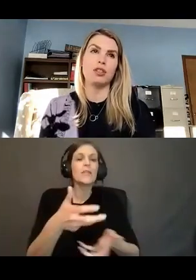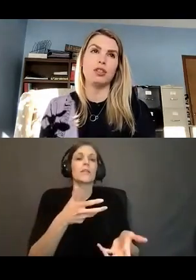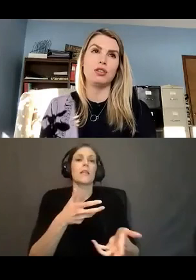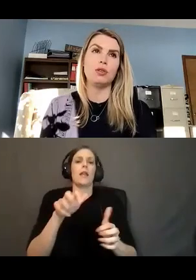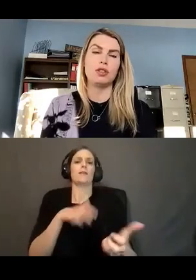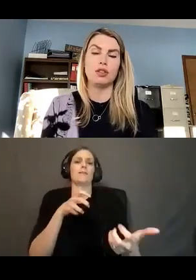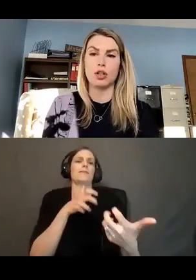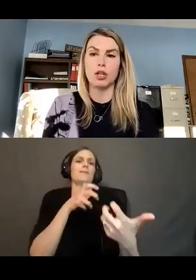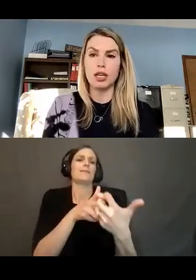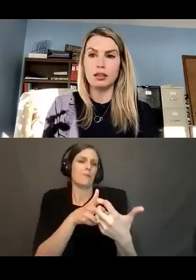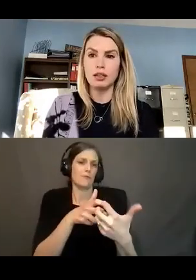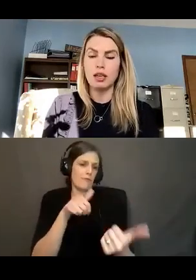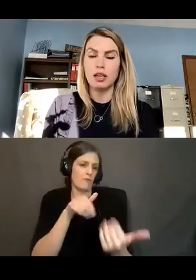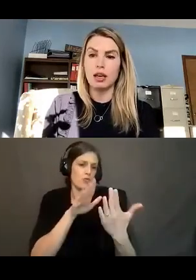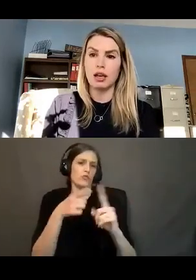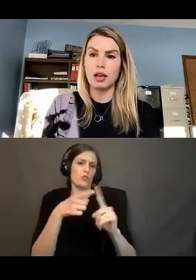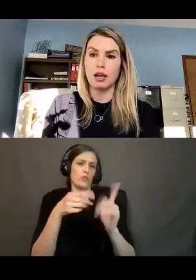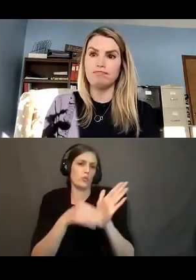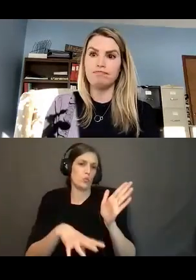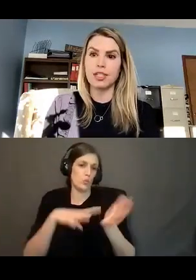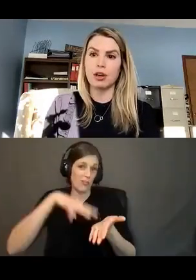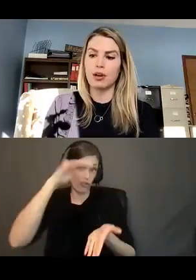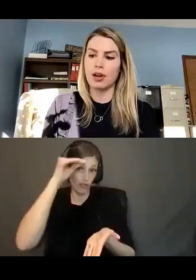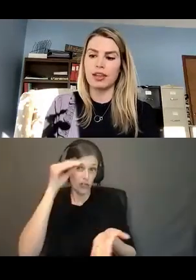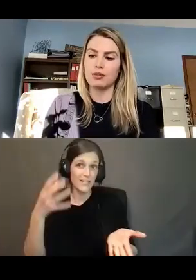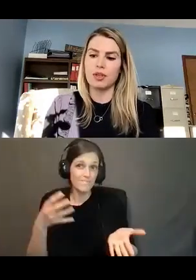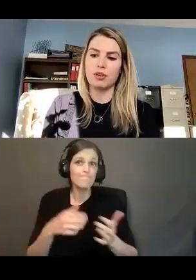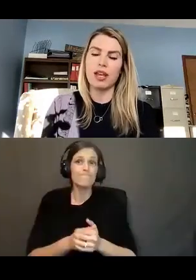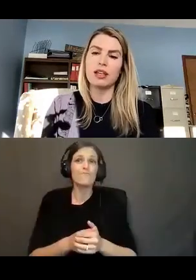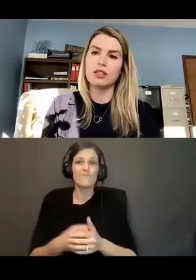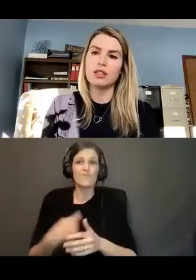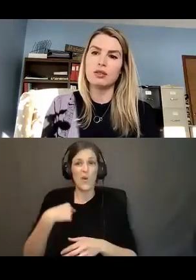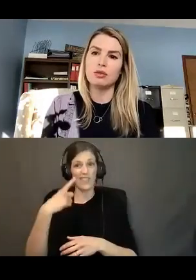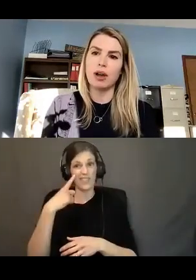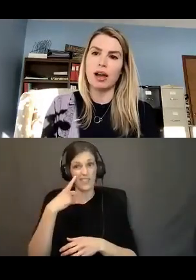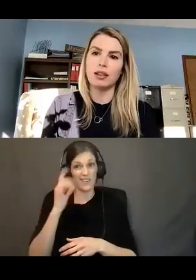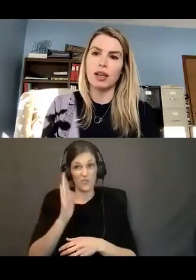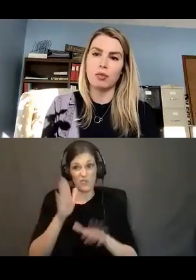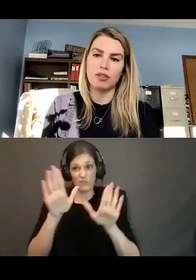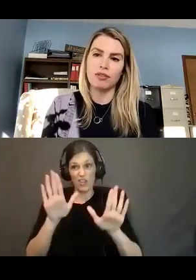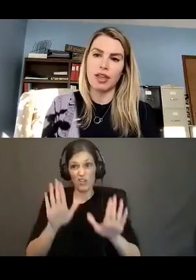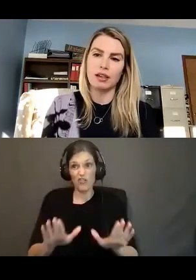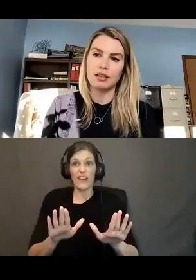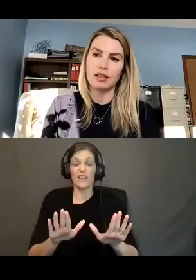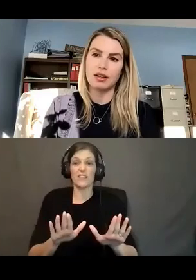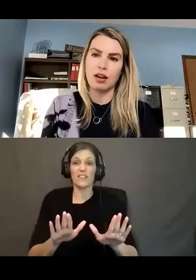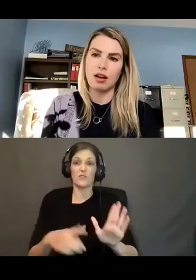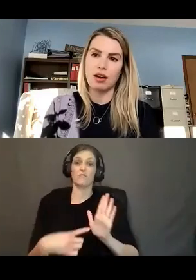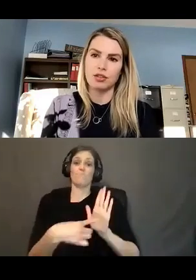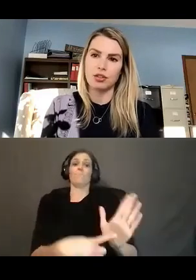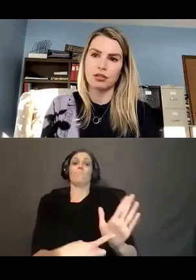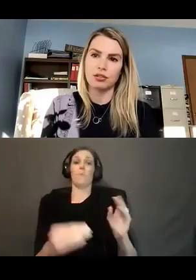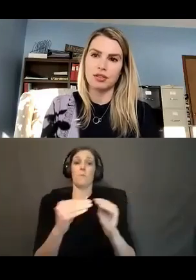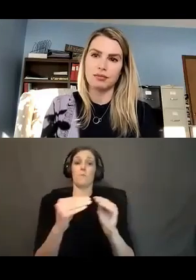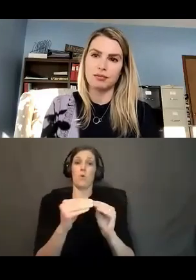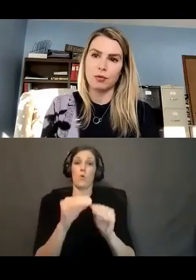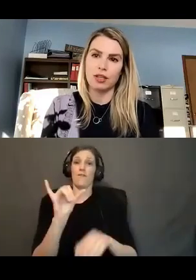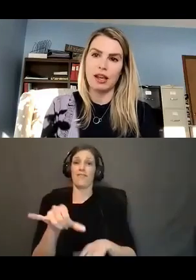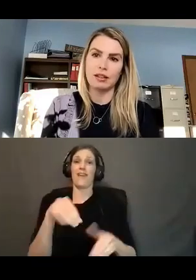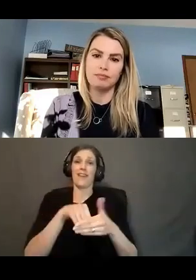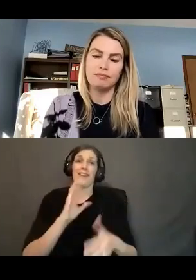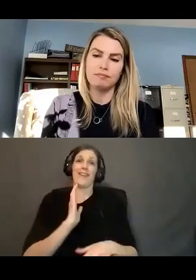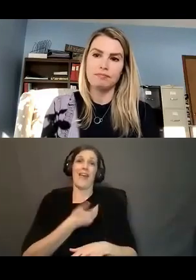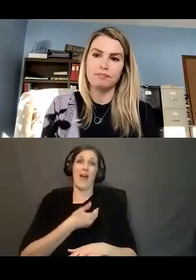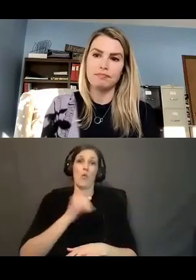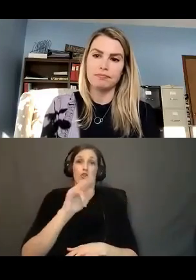approaches to students' learning. So I think it would be great to highlight more of that in our journals within